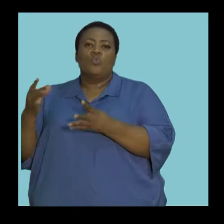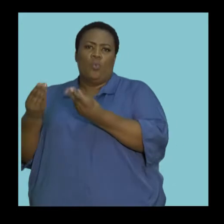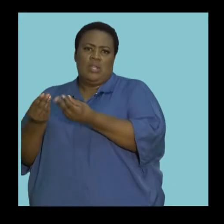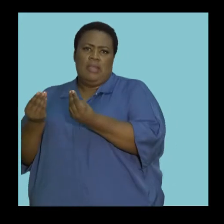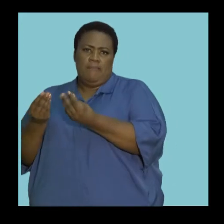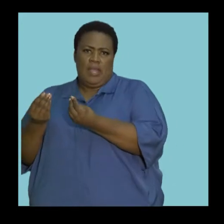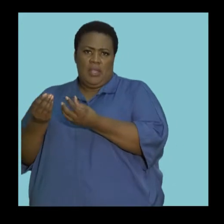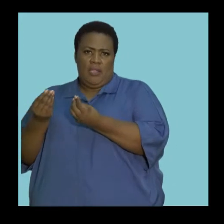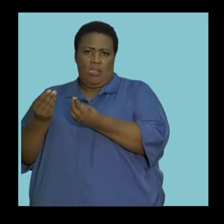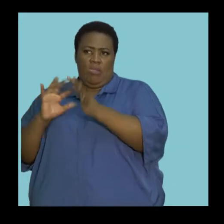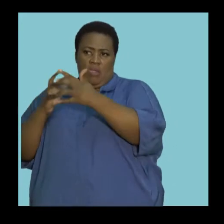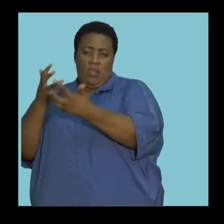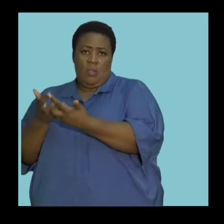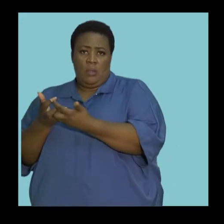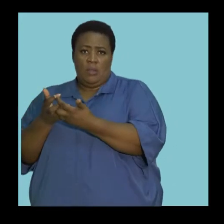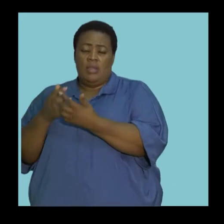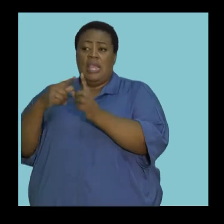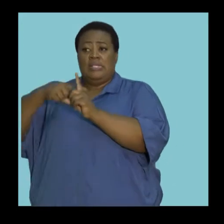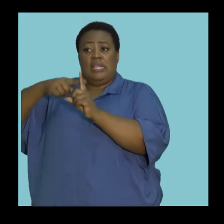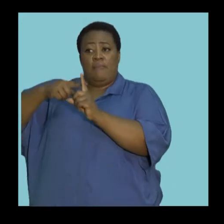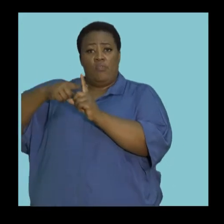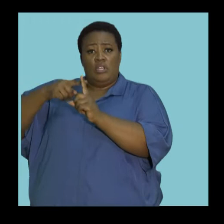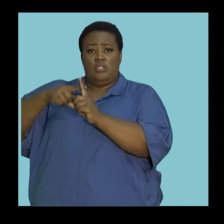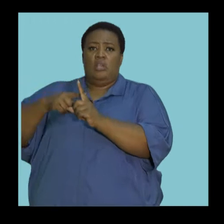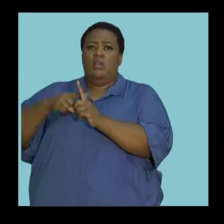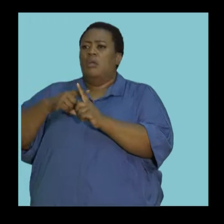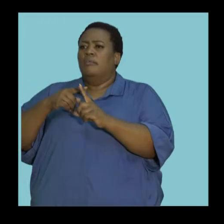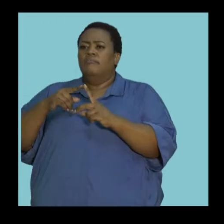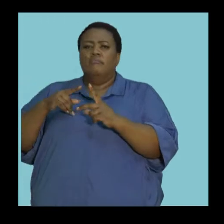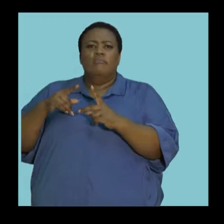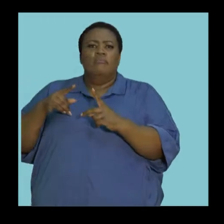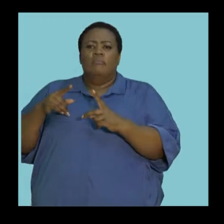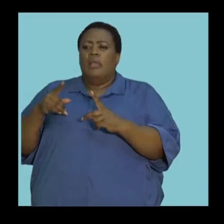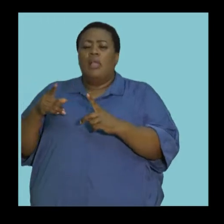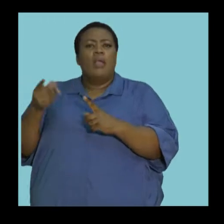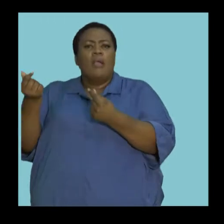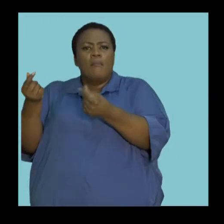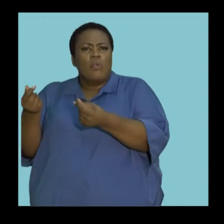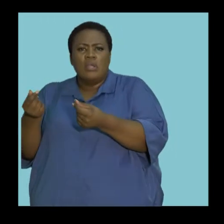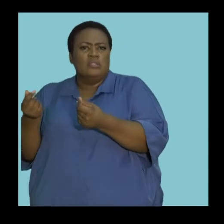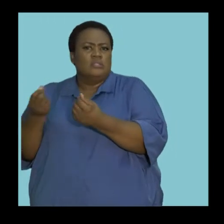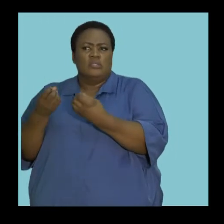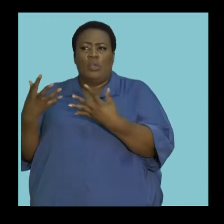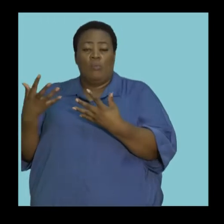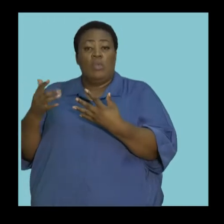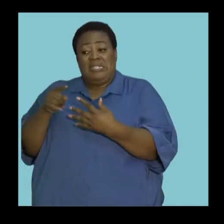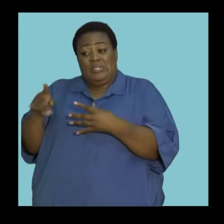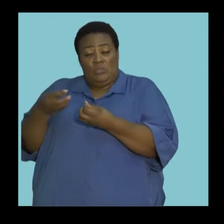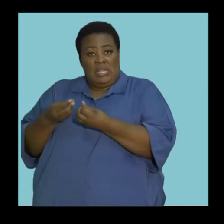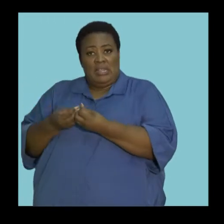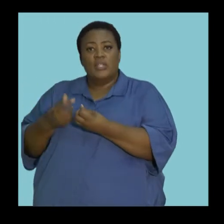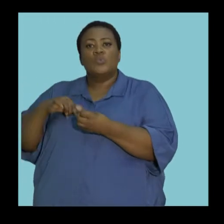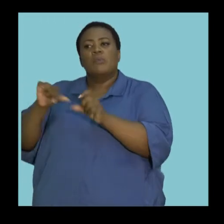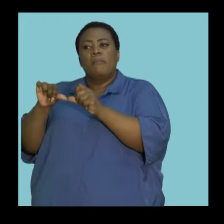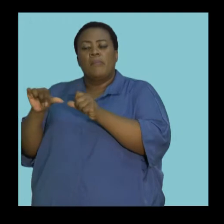quantities. Temperature and humidity, prices, area and volume are all quantities that can